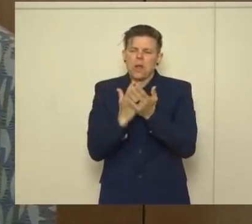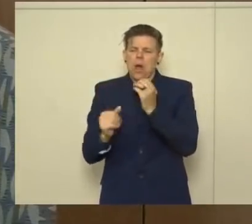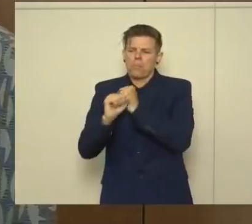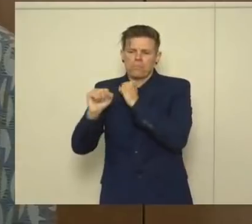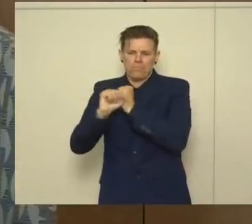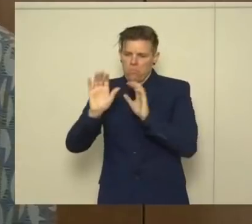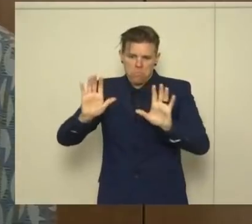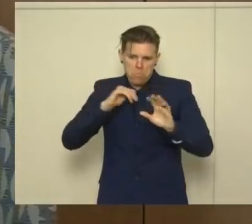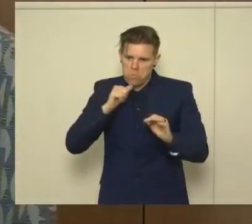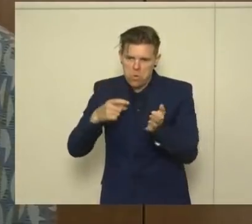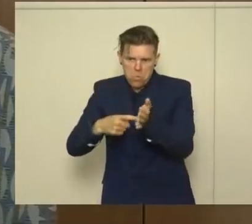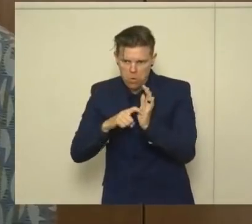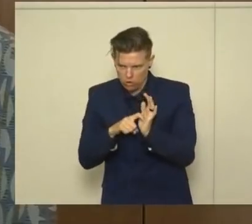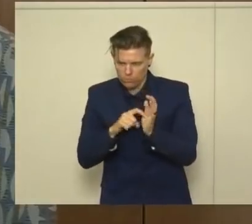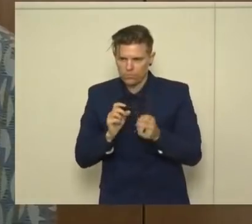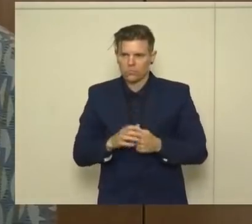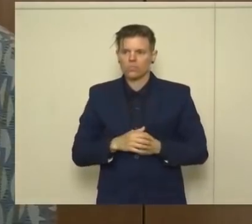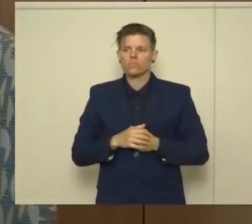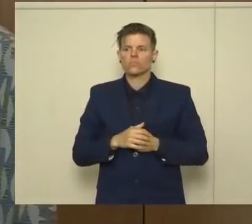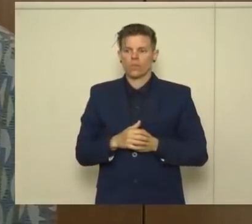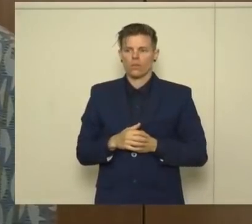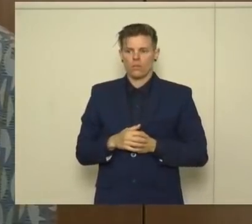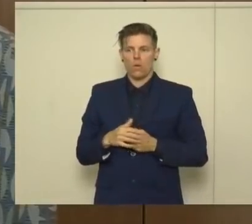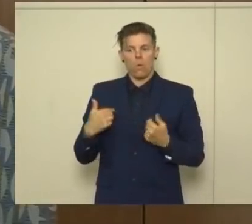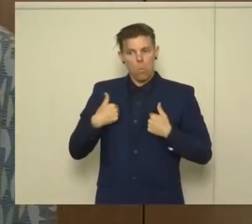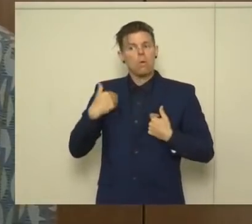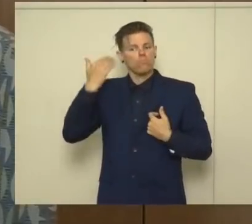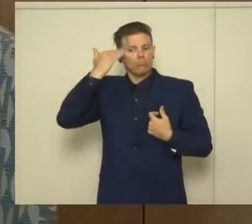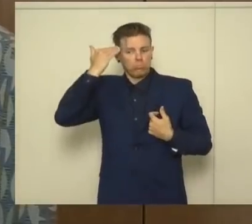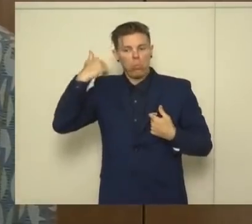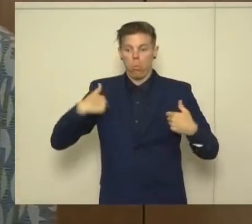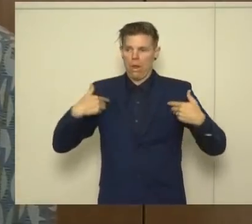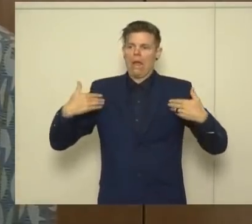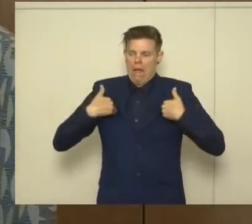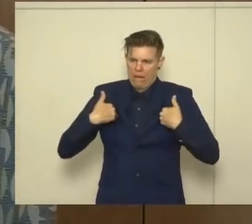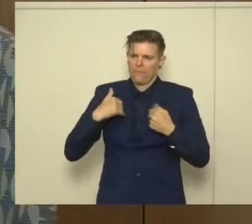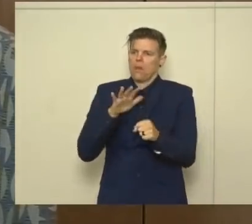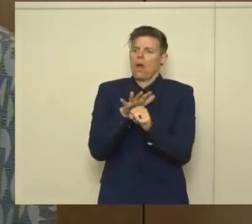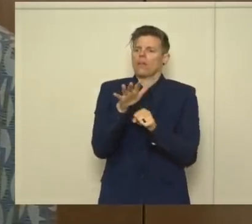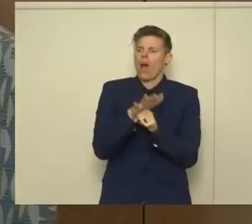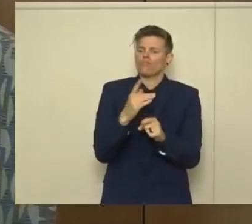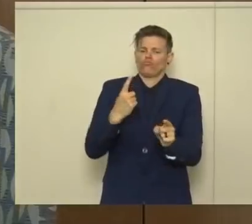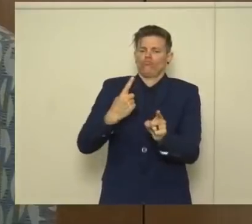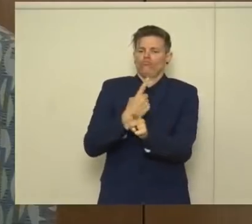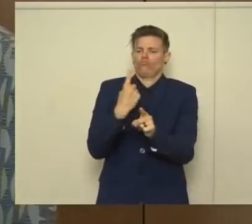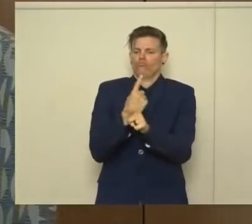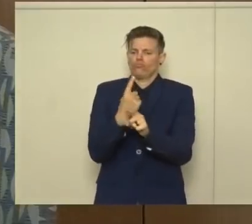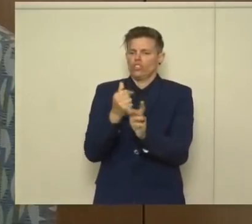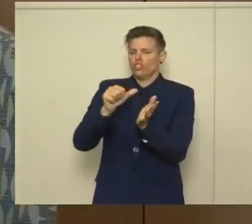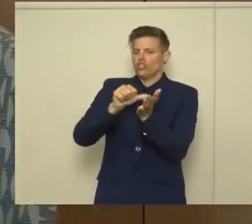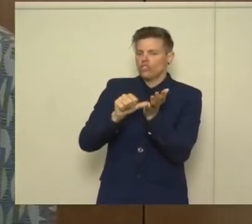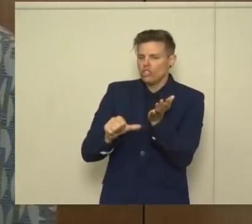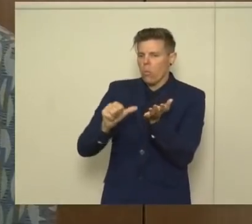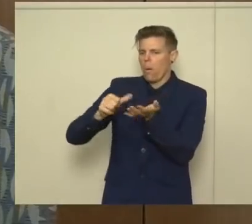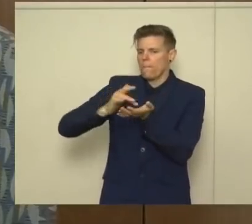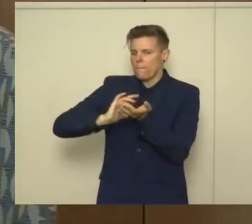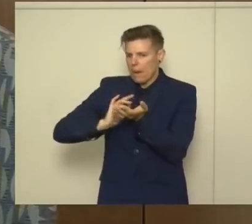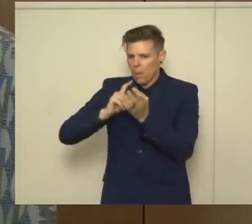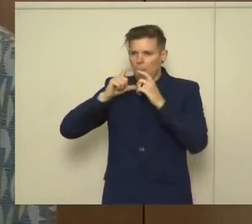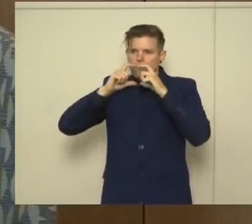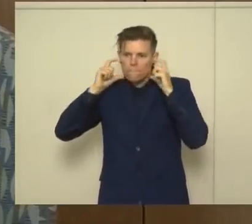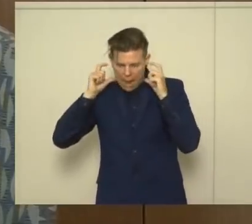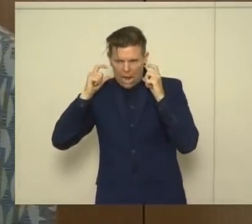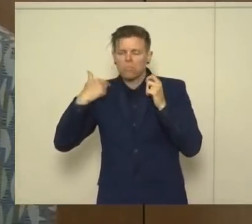those are available, and we feel pretty confident that a non-respirator type mask but would be an effective mask, something called